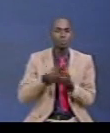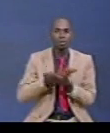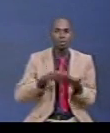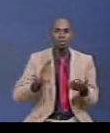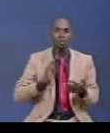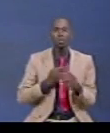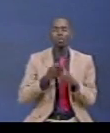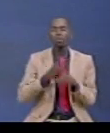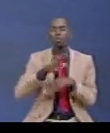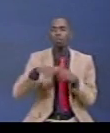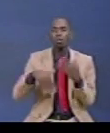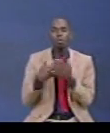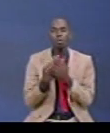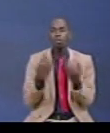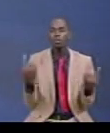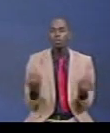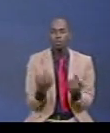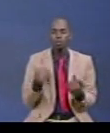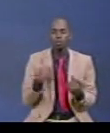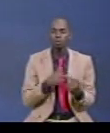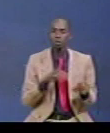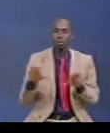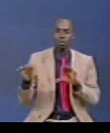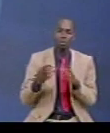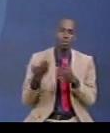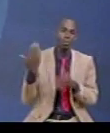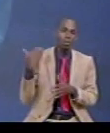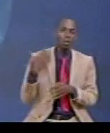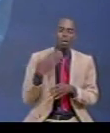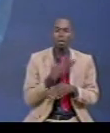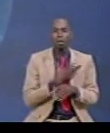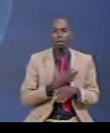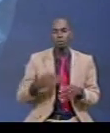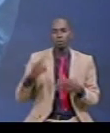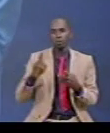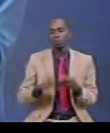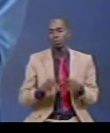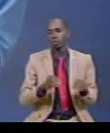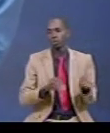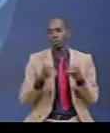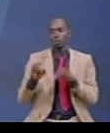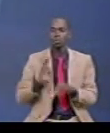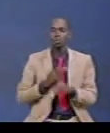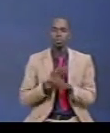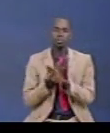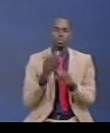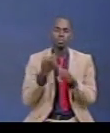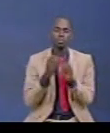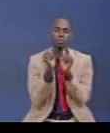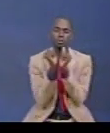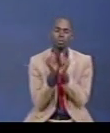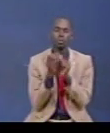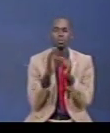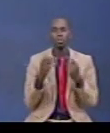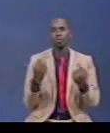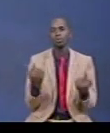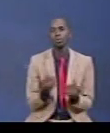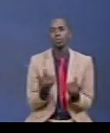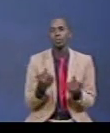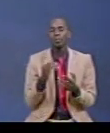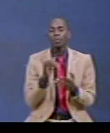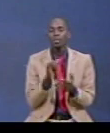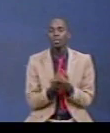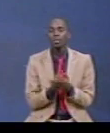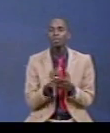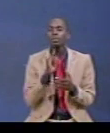us free from the bondage of sin. That's all the Old Testament Canna ordinances